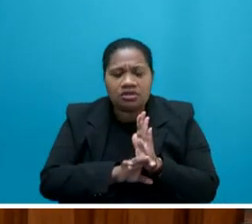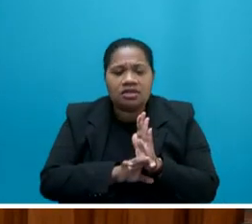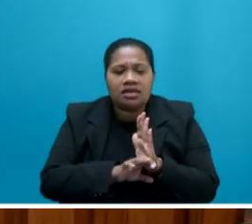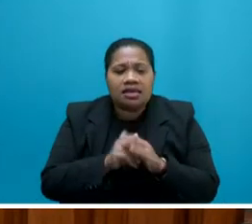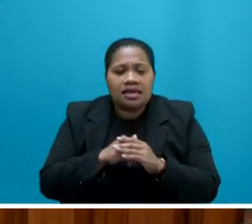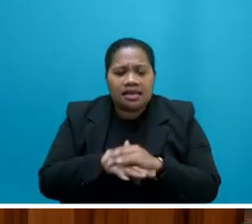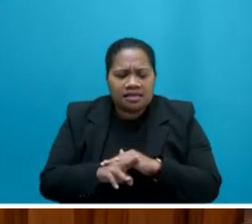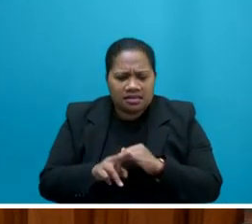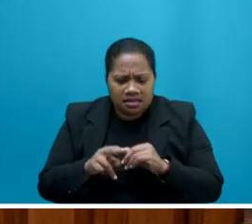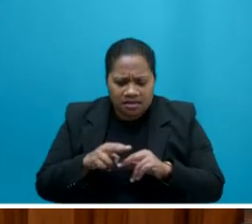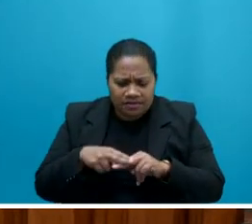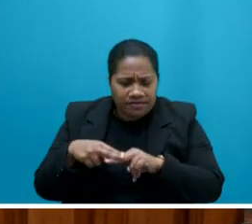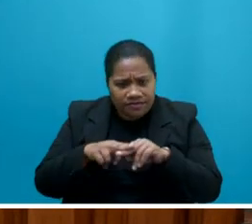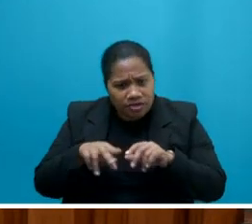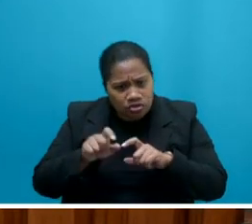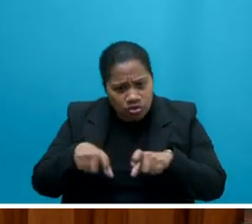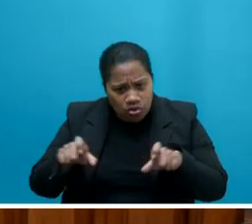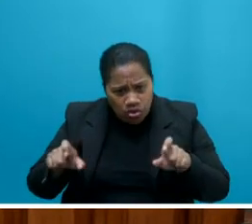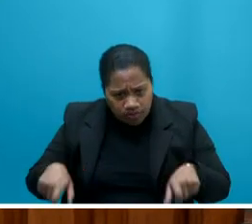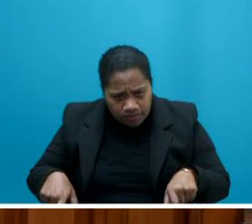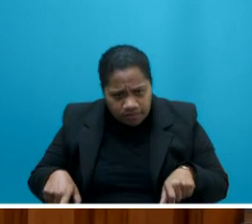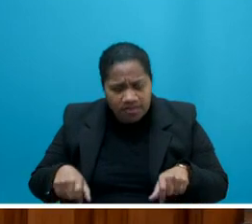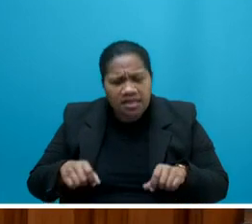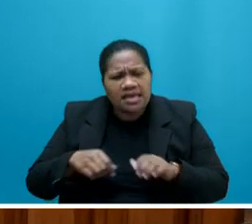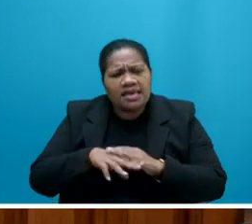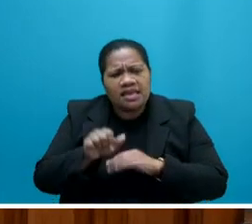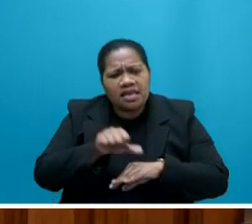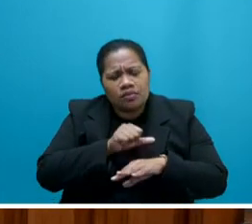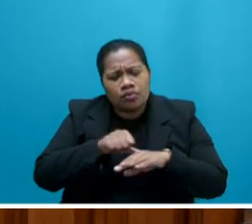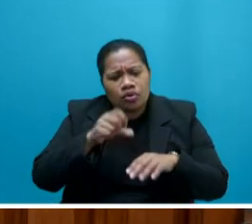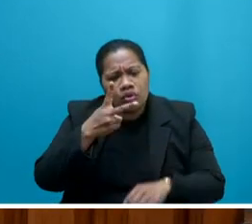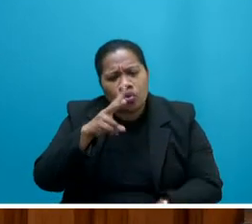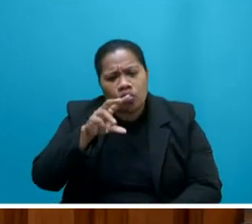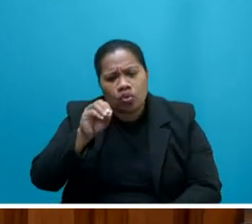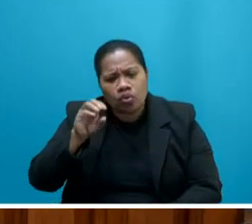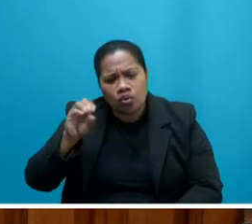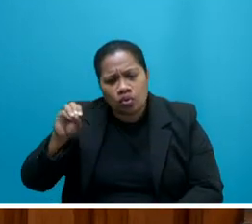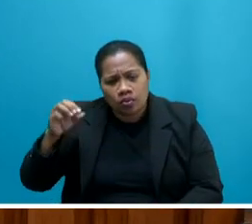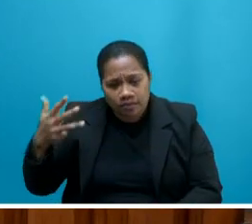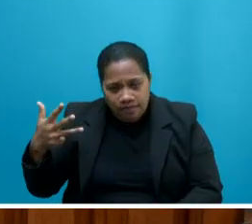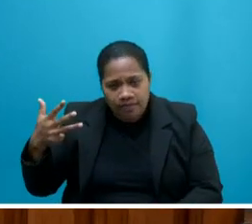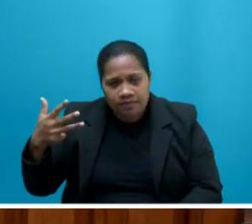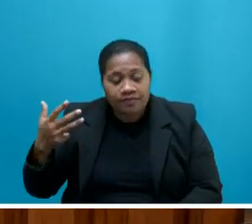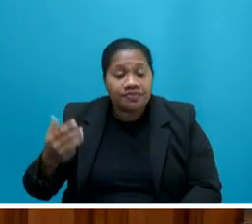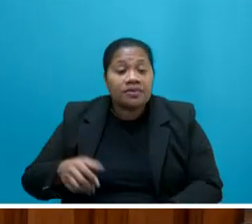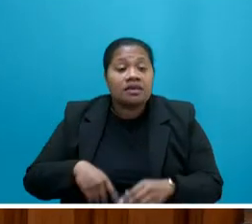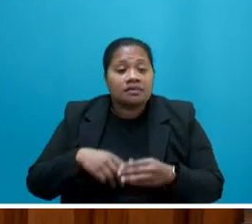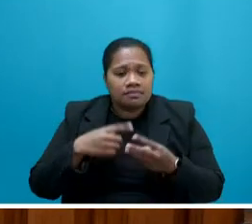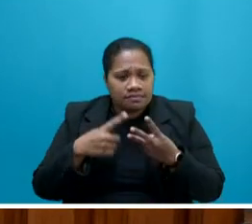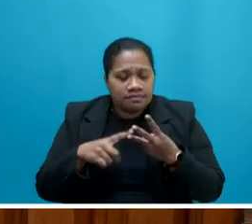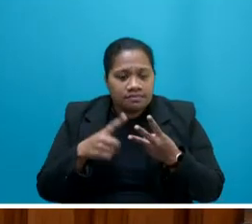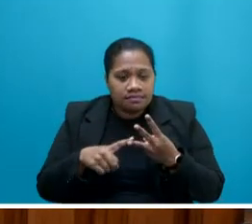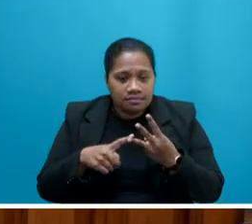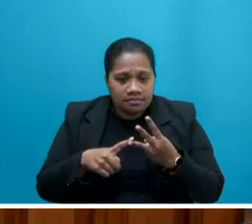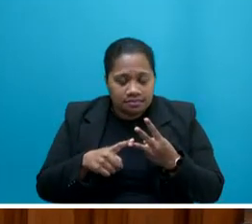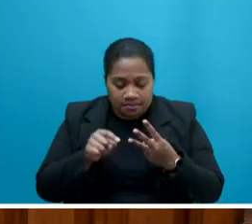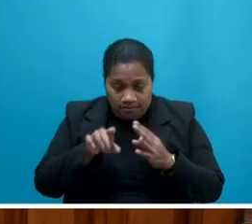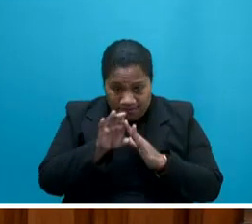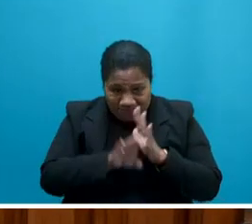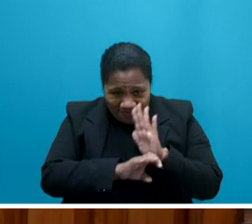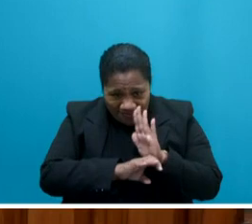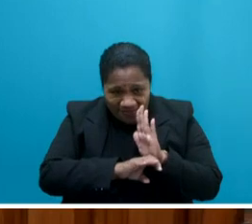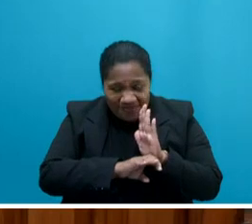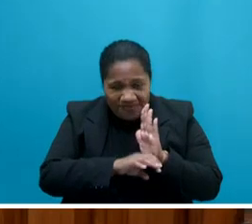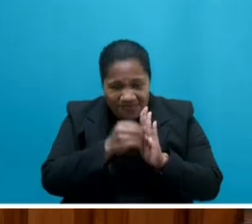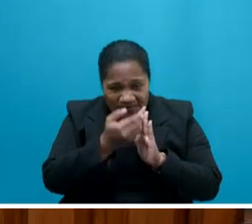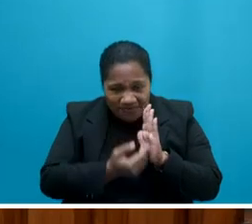Appeal in April 2009. Number three, that this Constitution was devised upon the pile of ashes of the